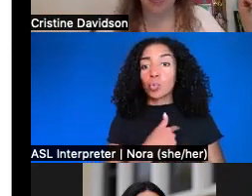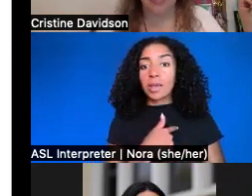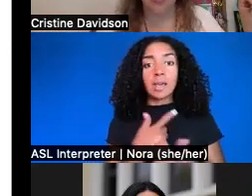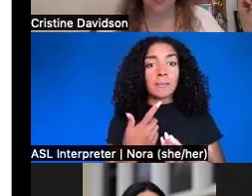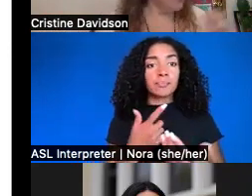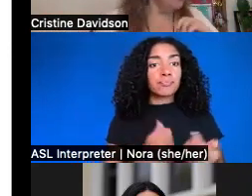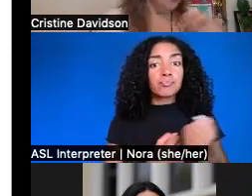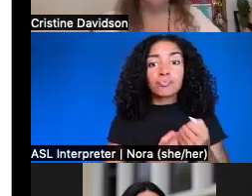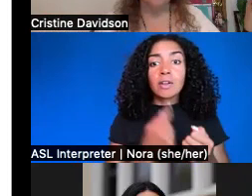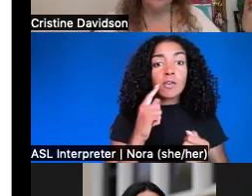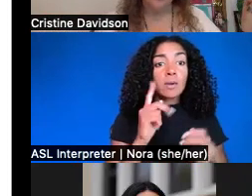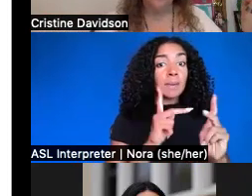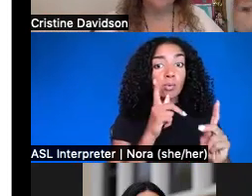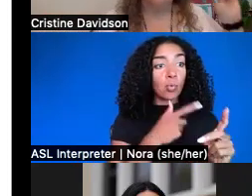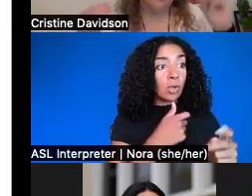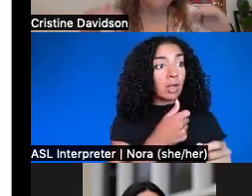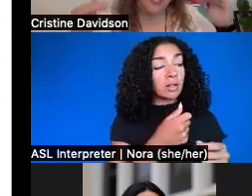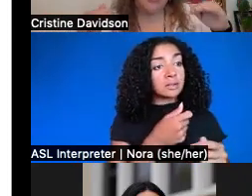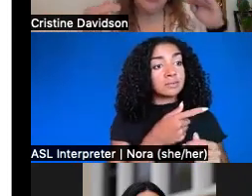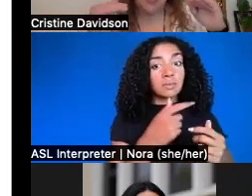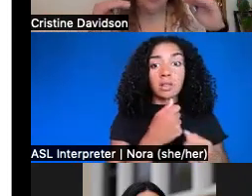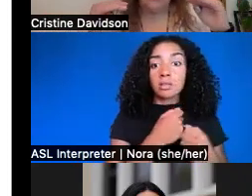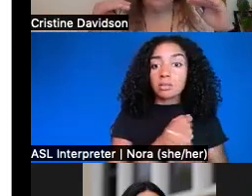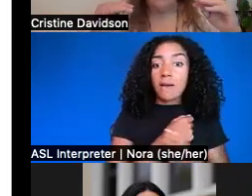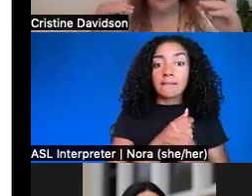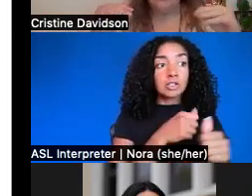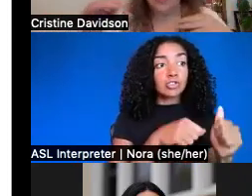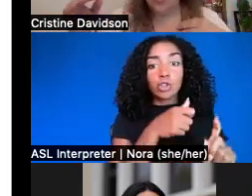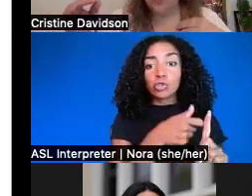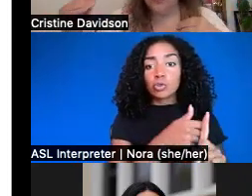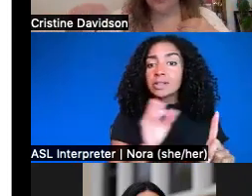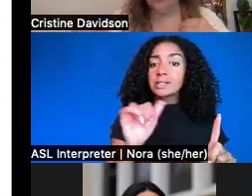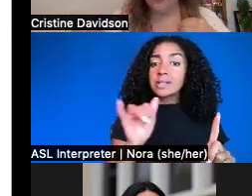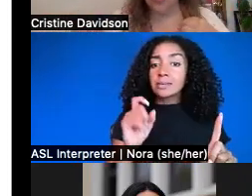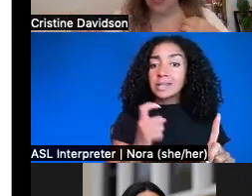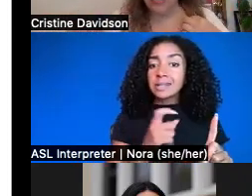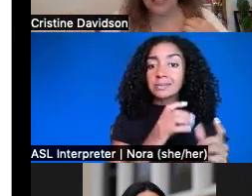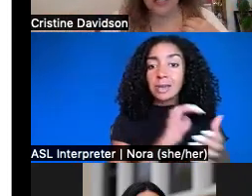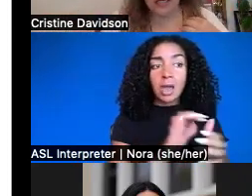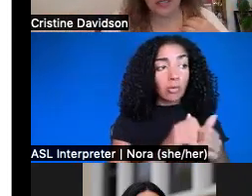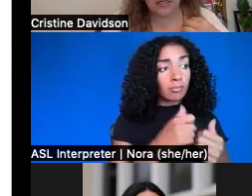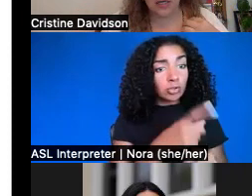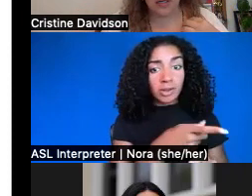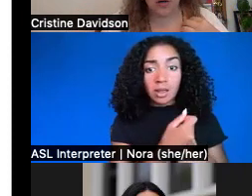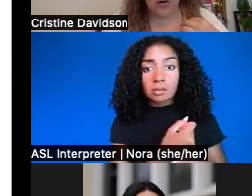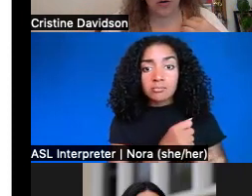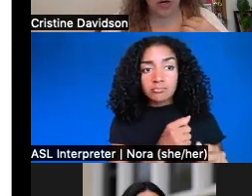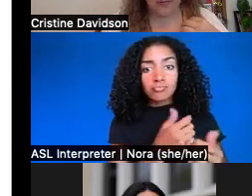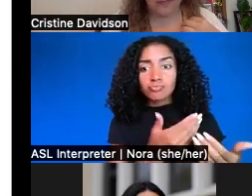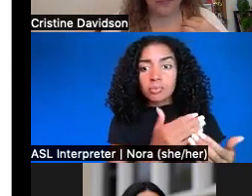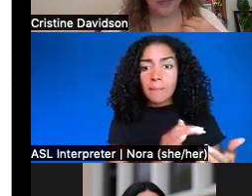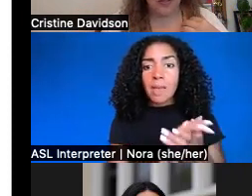get married, right? So it's a both and, it's always a both and you will use your instinct and